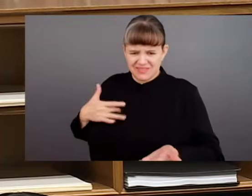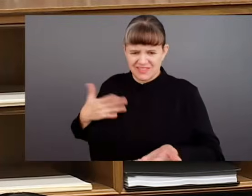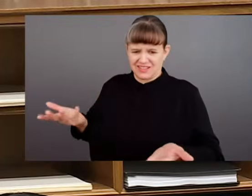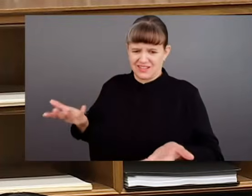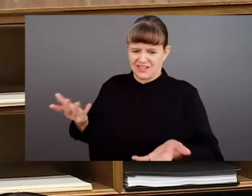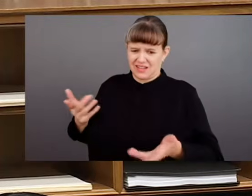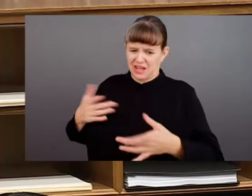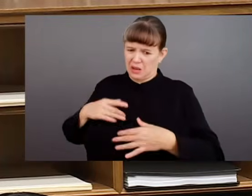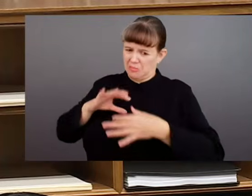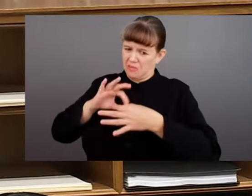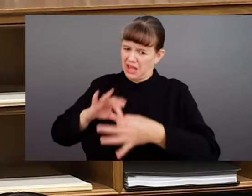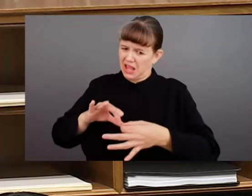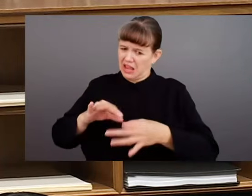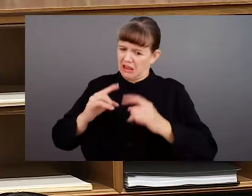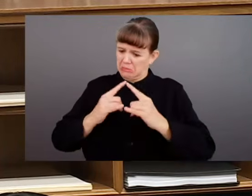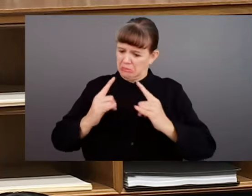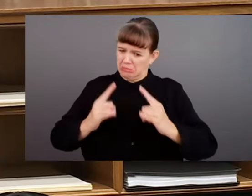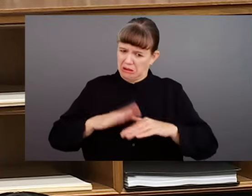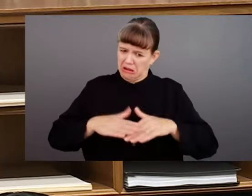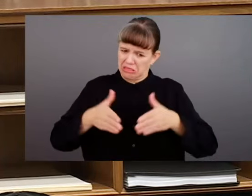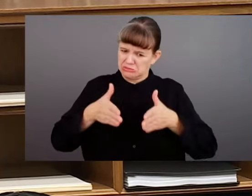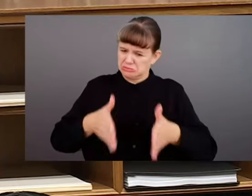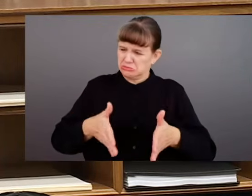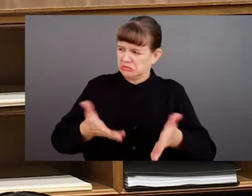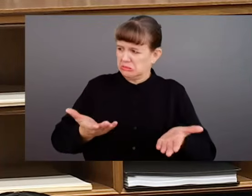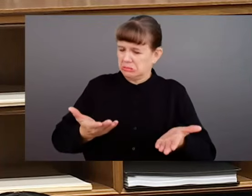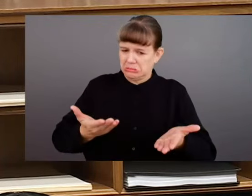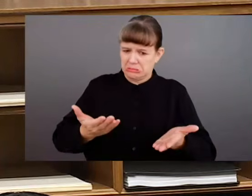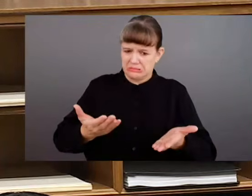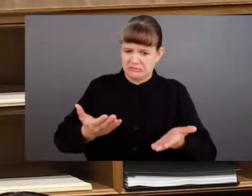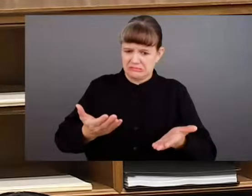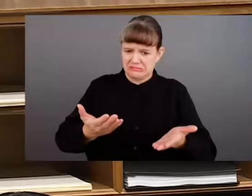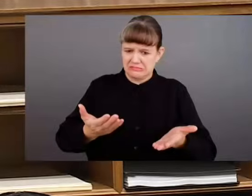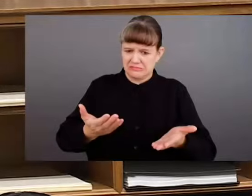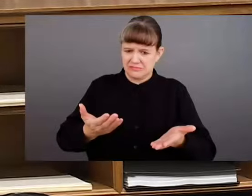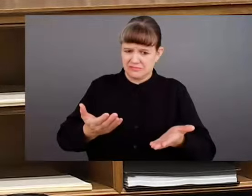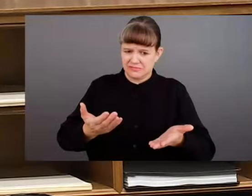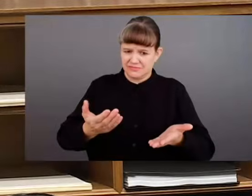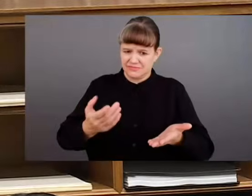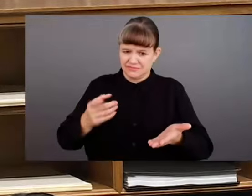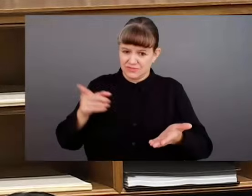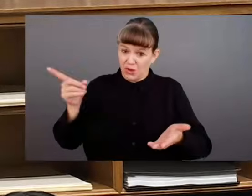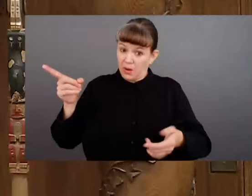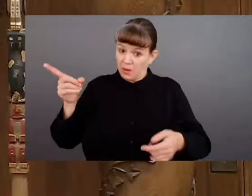think they're vibrant communities too?